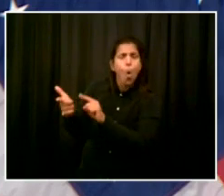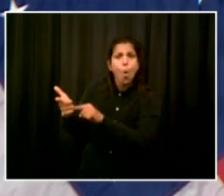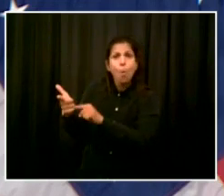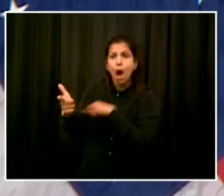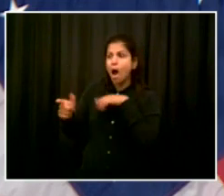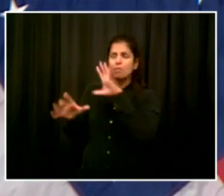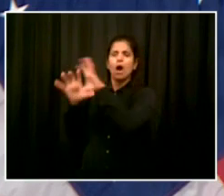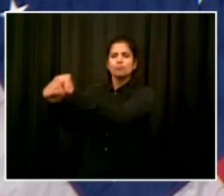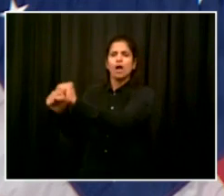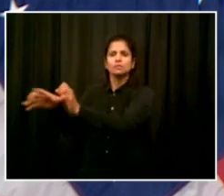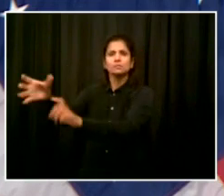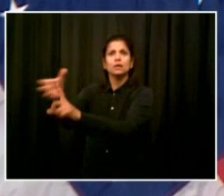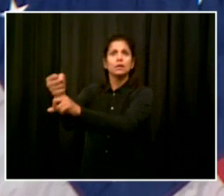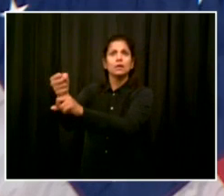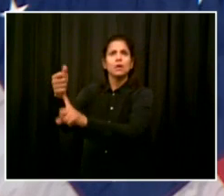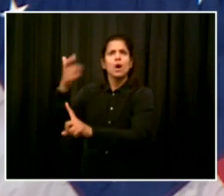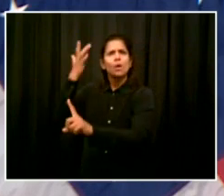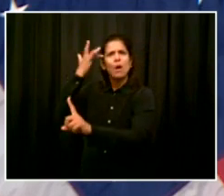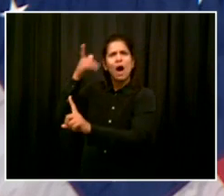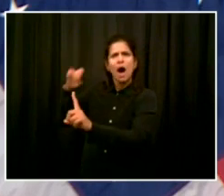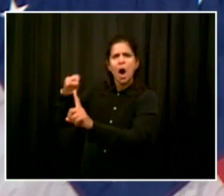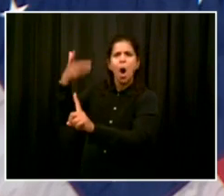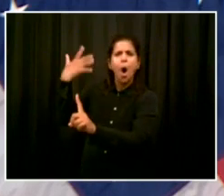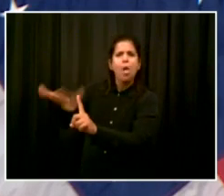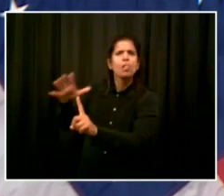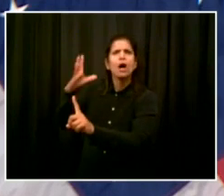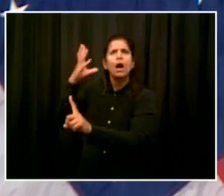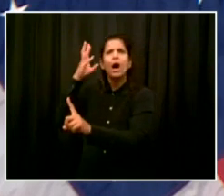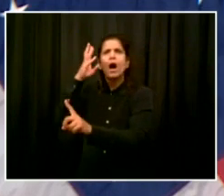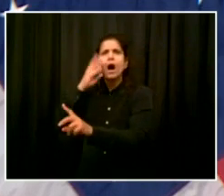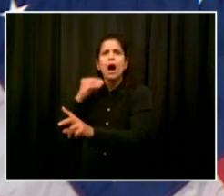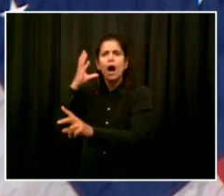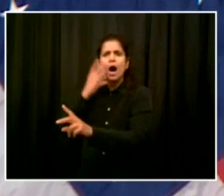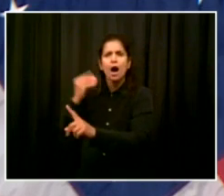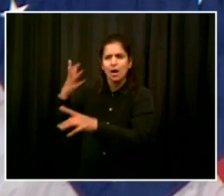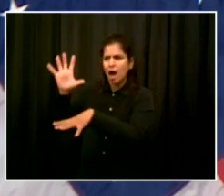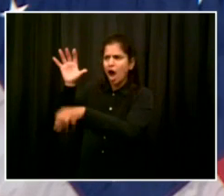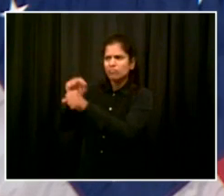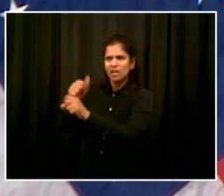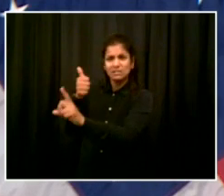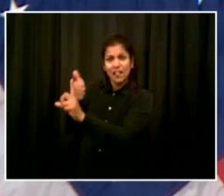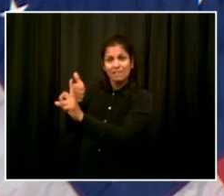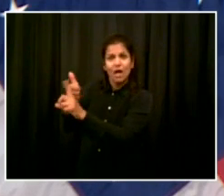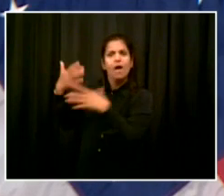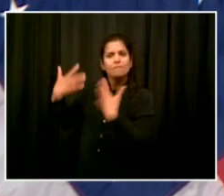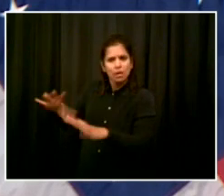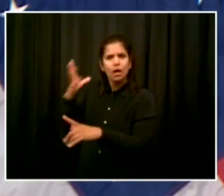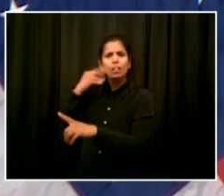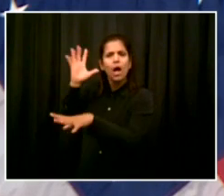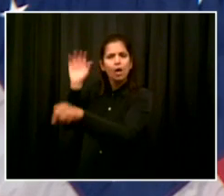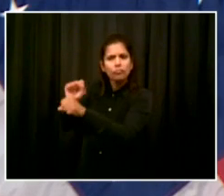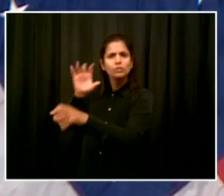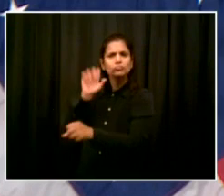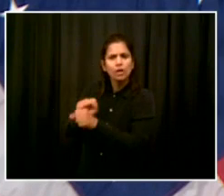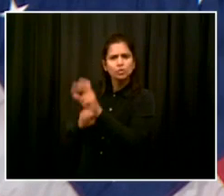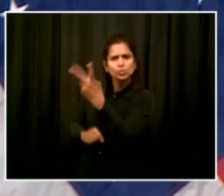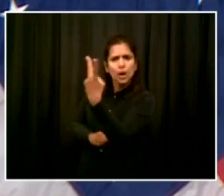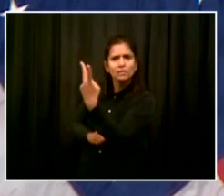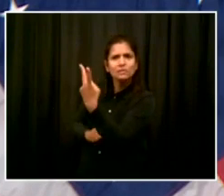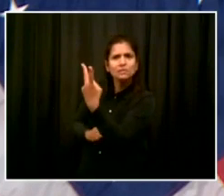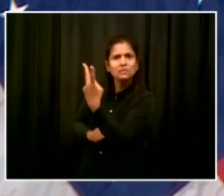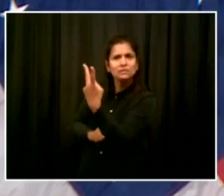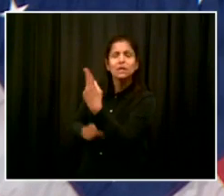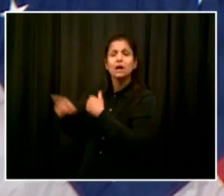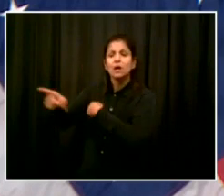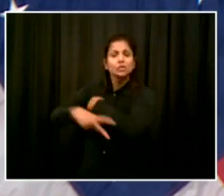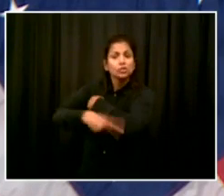larceny, a third one that's not open, arrested recently, drugs and dice, and the usual story. I